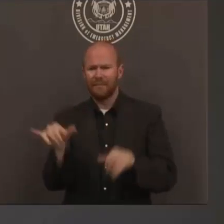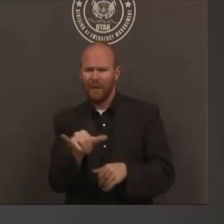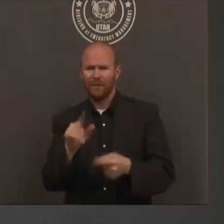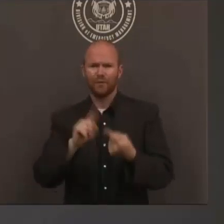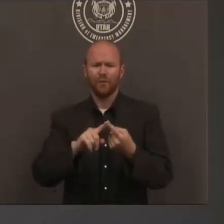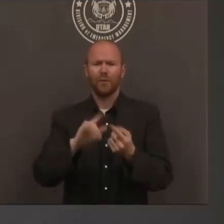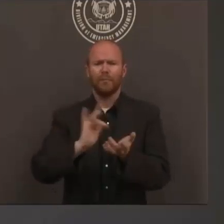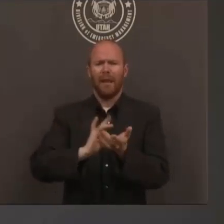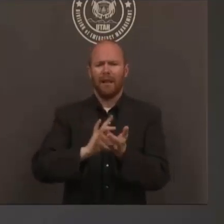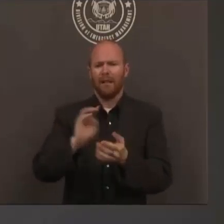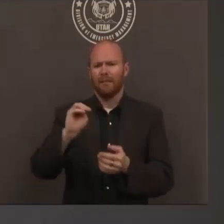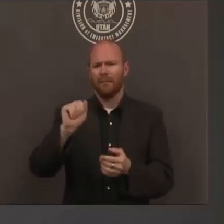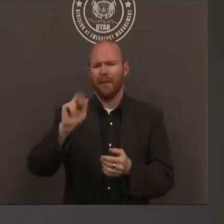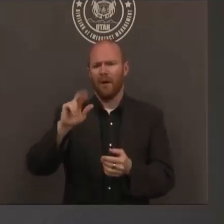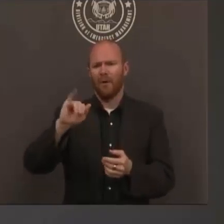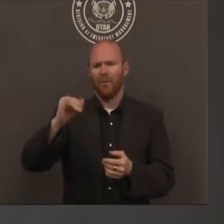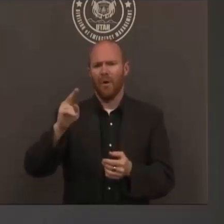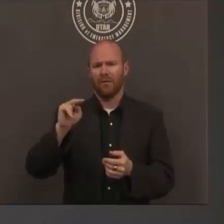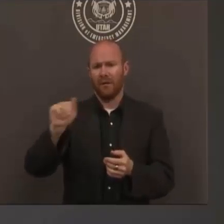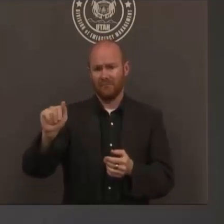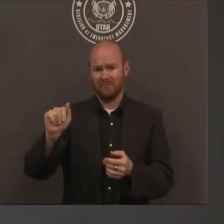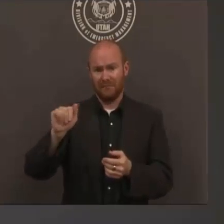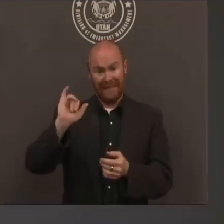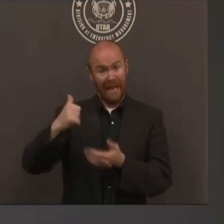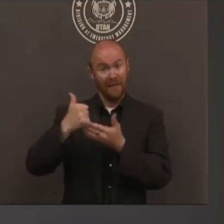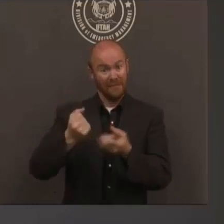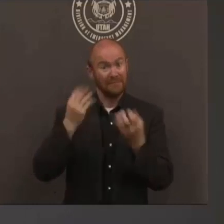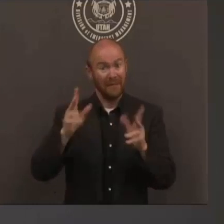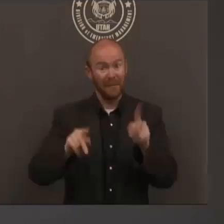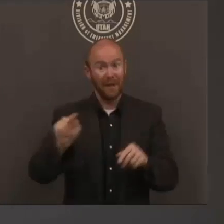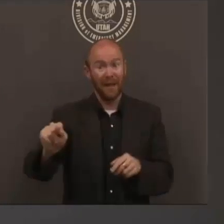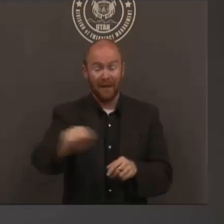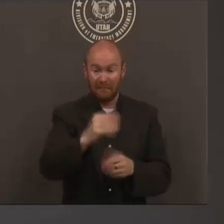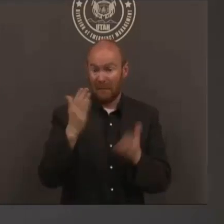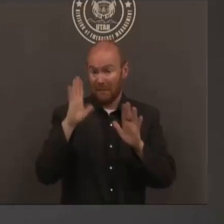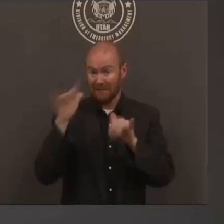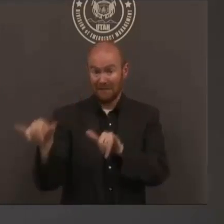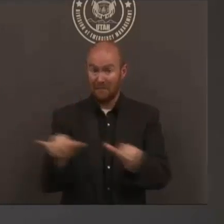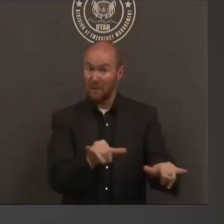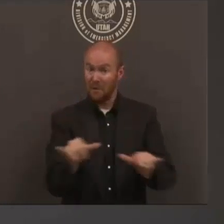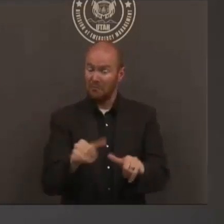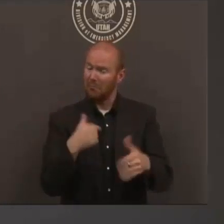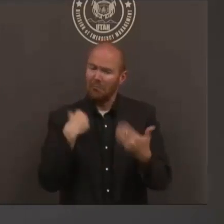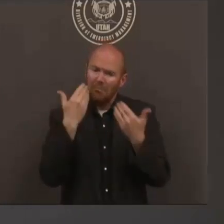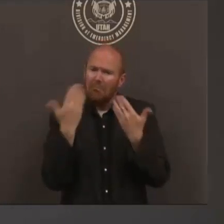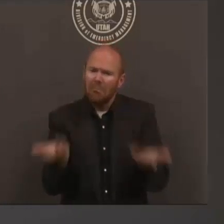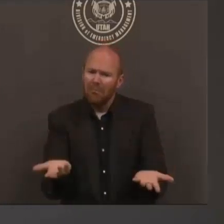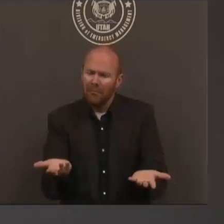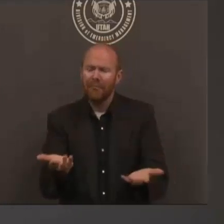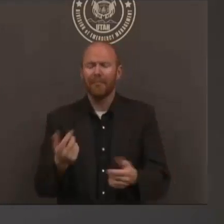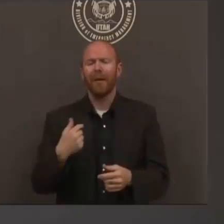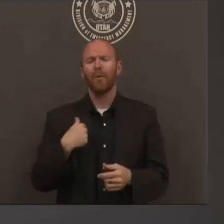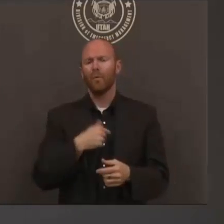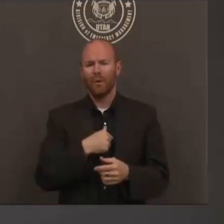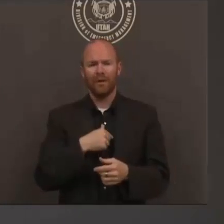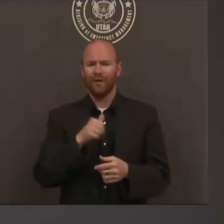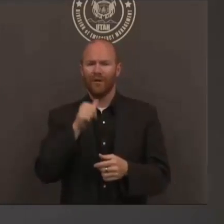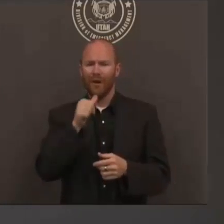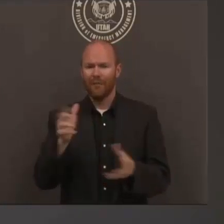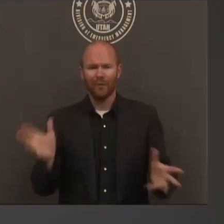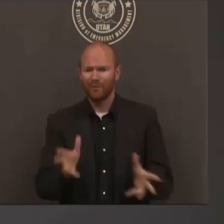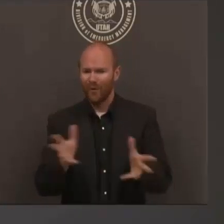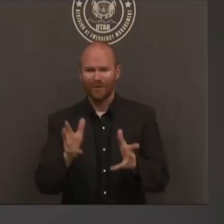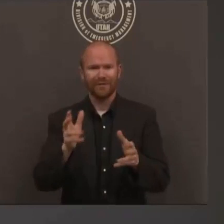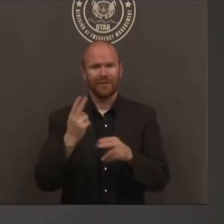a thing. We'll have to wait and see, but we're going to follow the advice of our medical advisor and science and make sure that we don't put anything out there promoting by